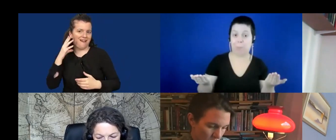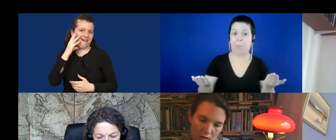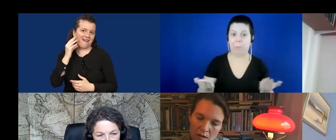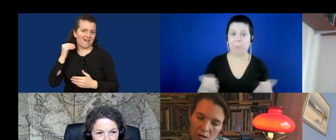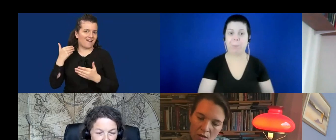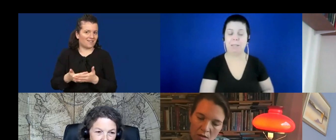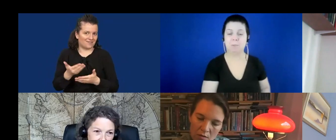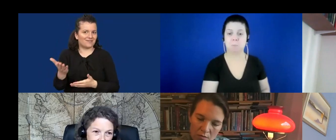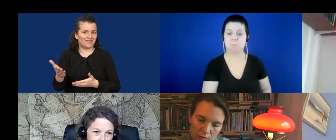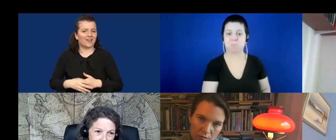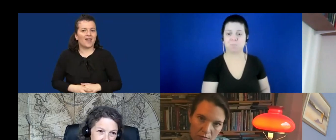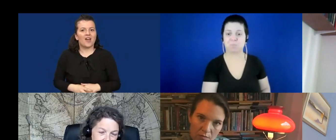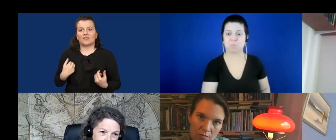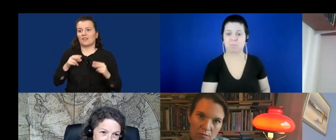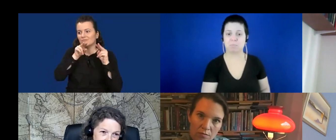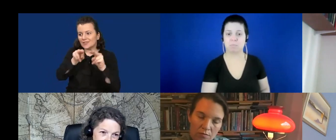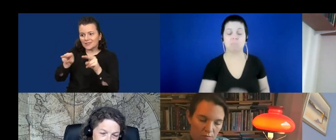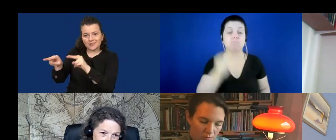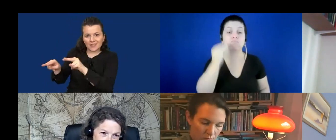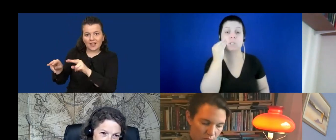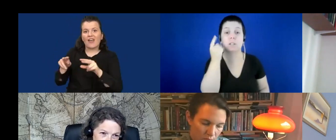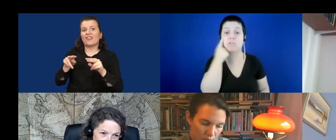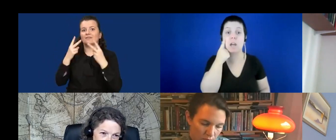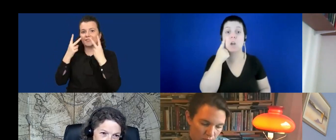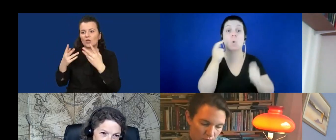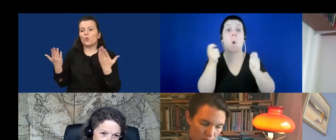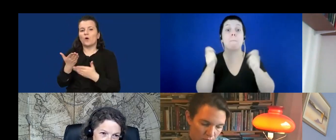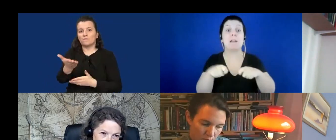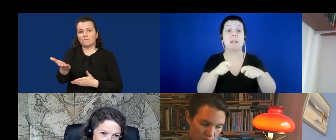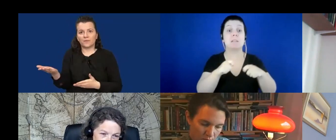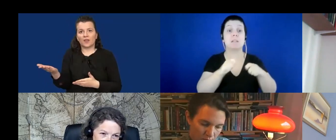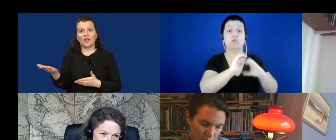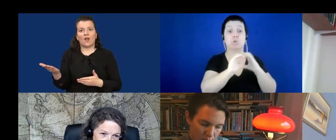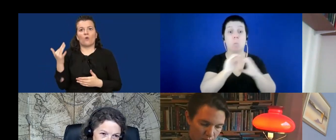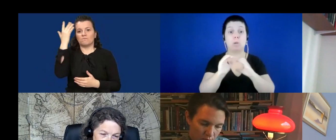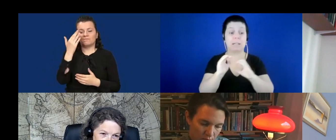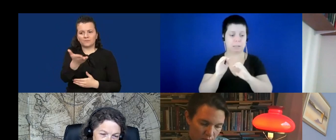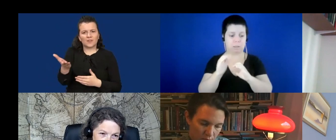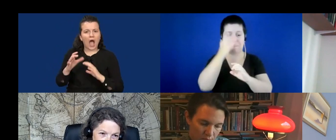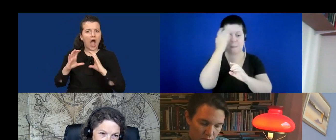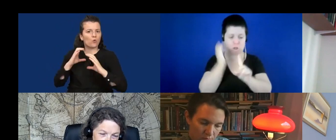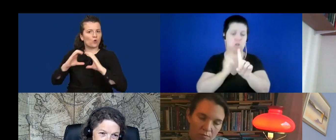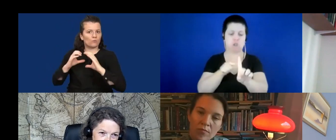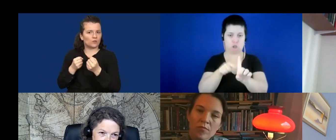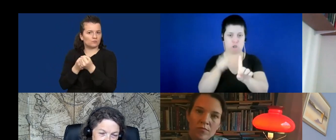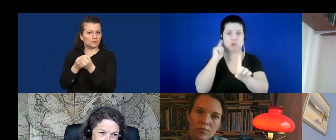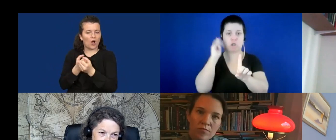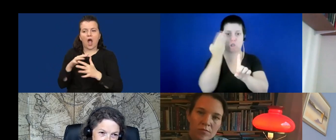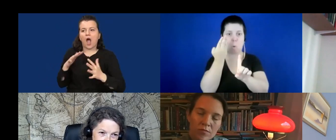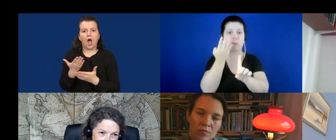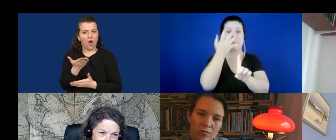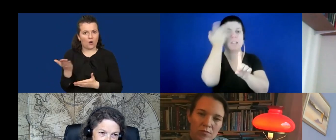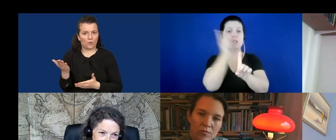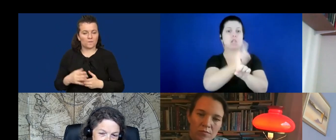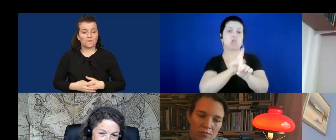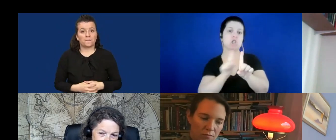look at the competencies of the communication partners around that individual. And so I think there's some